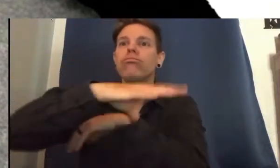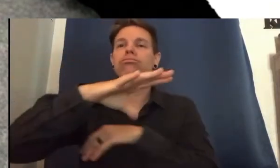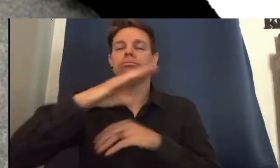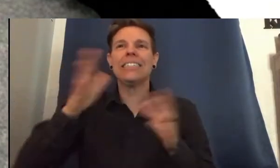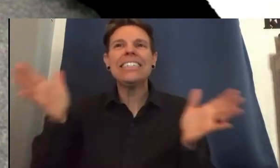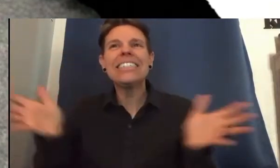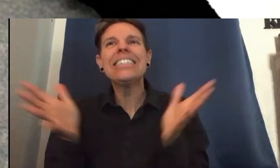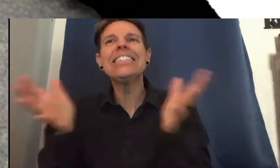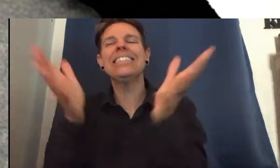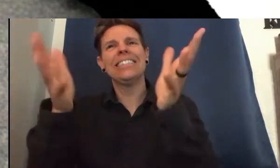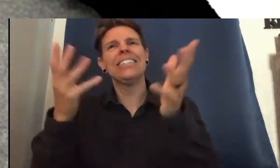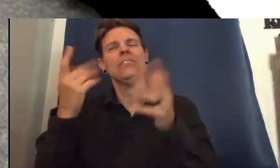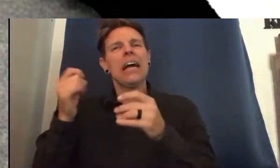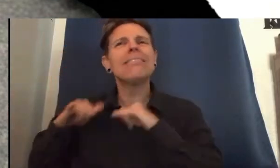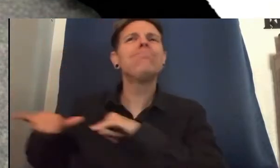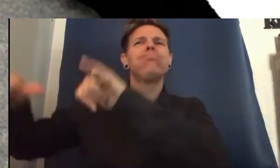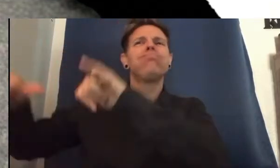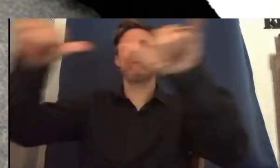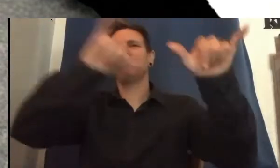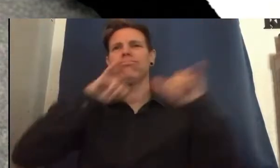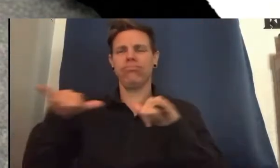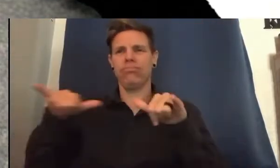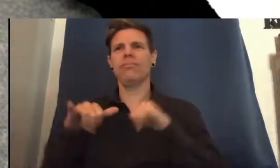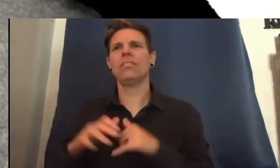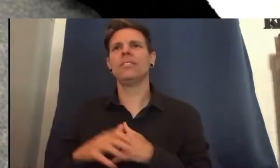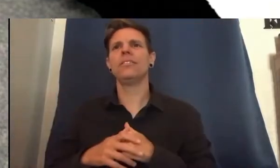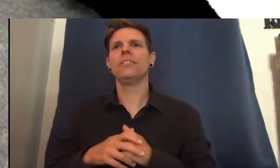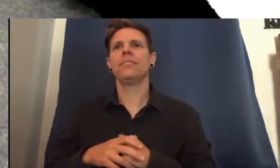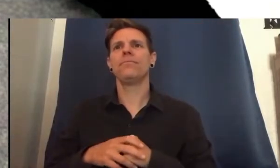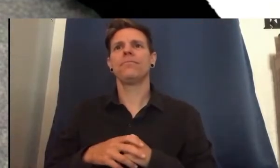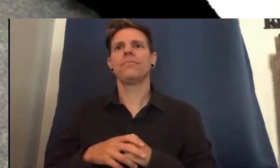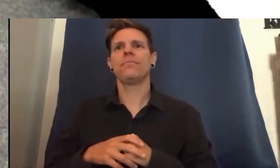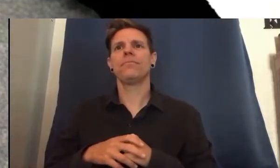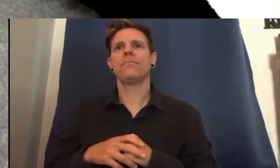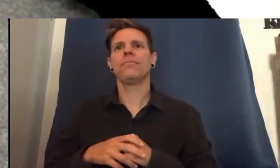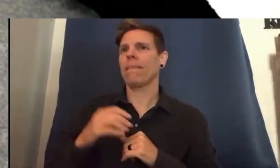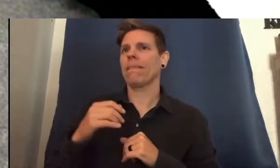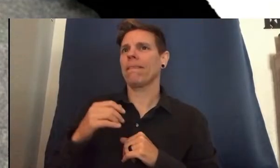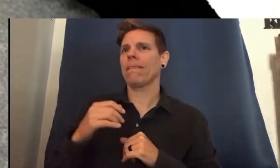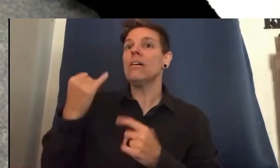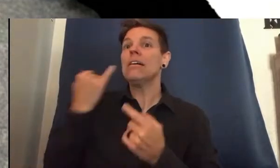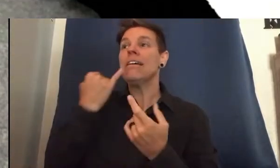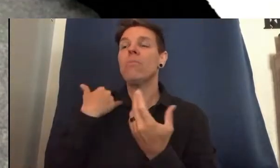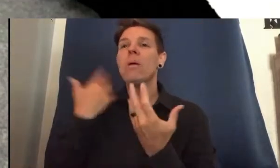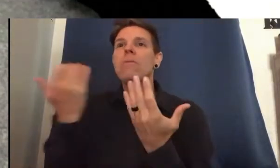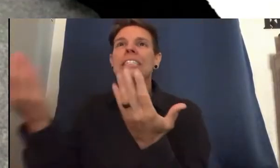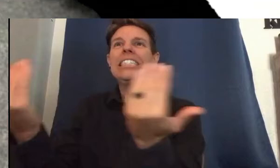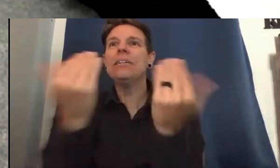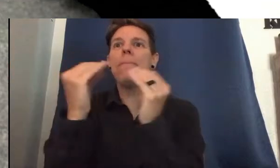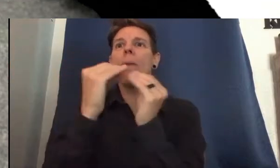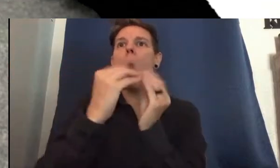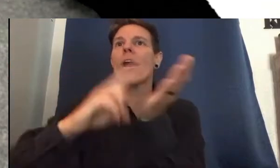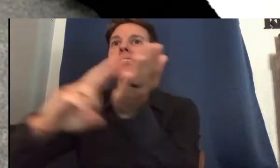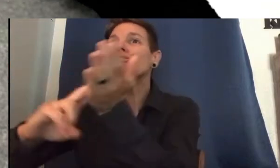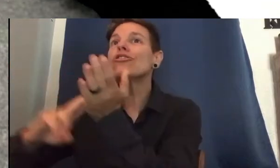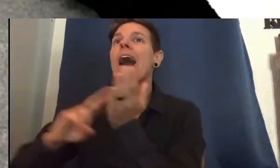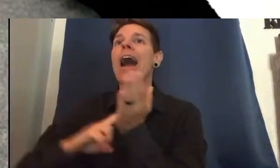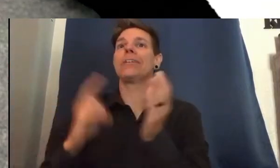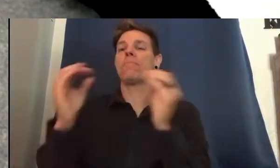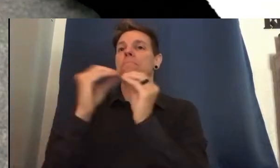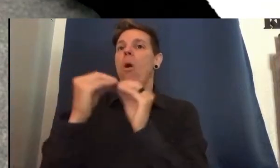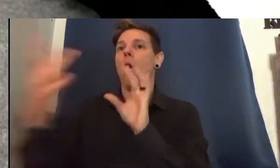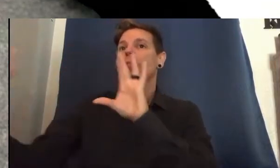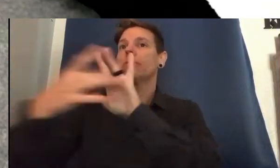difference. But if it expands to contractor and civilian workforces, it will make even a more difference. And it would